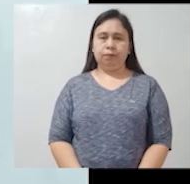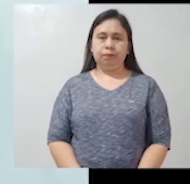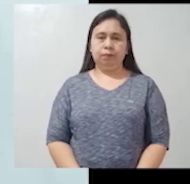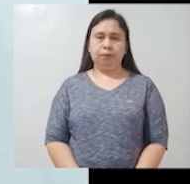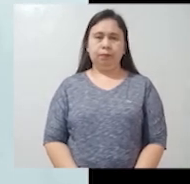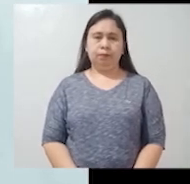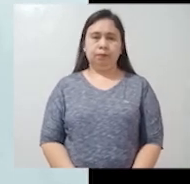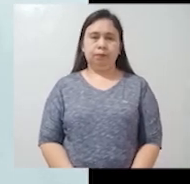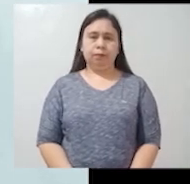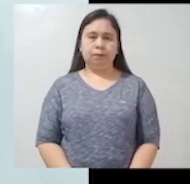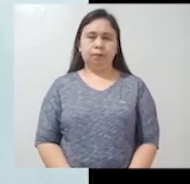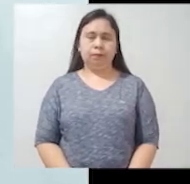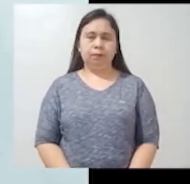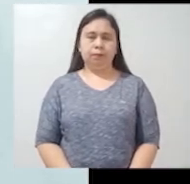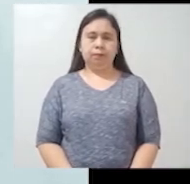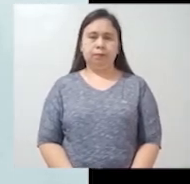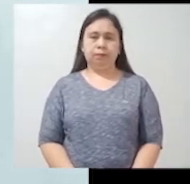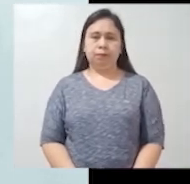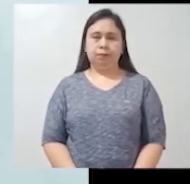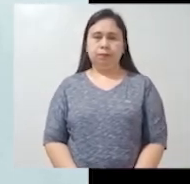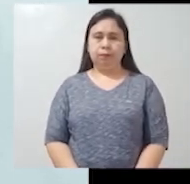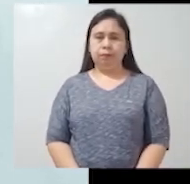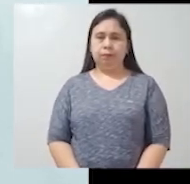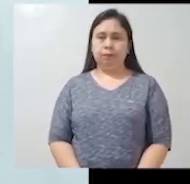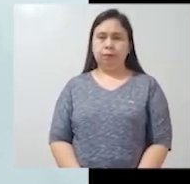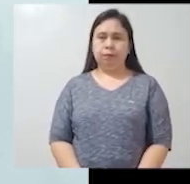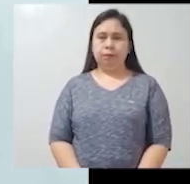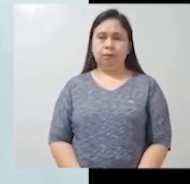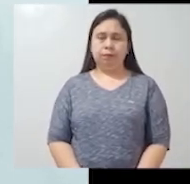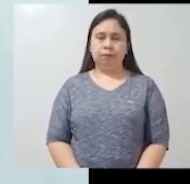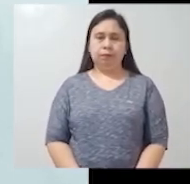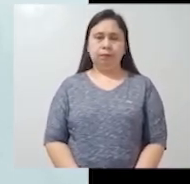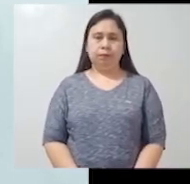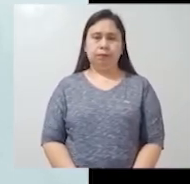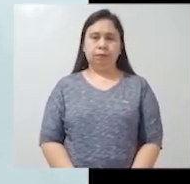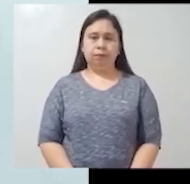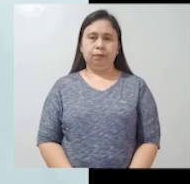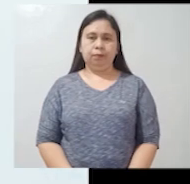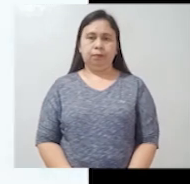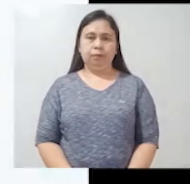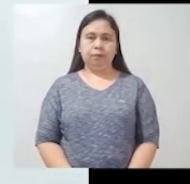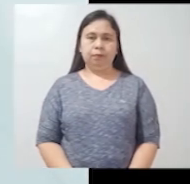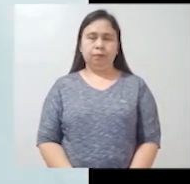increases, thereby causing it to change into water.